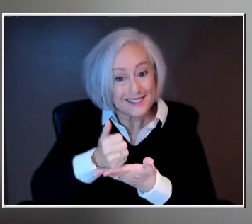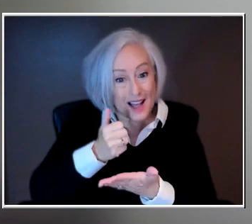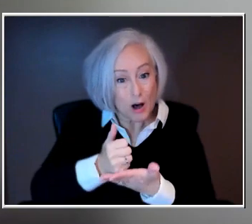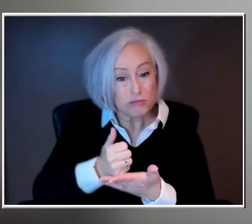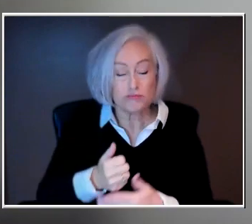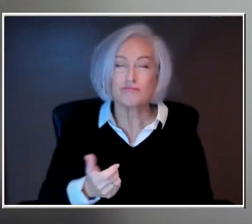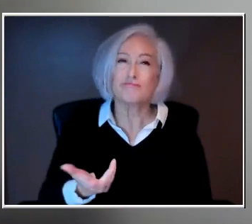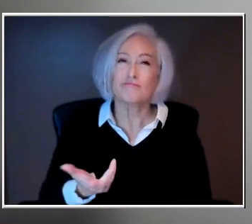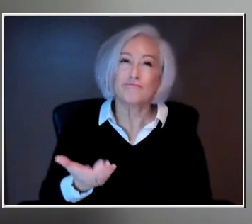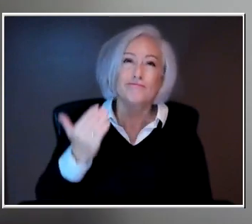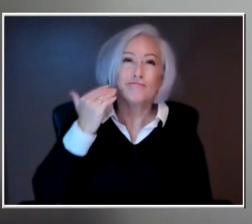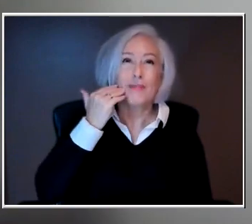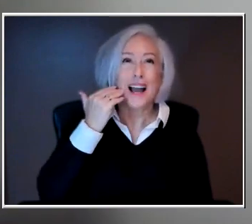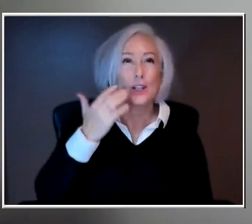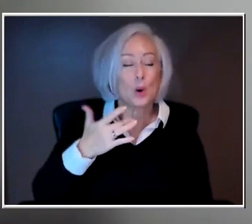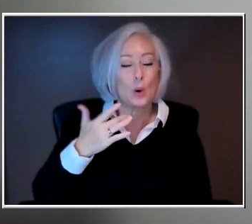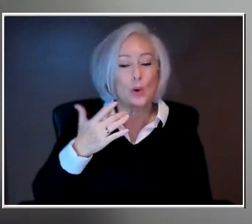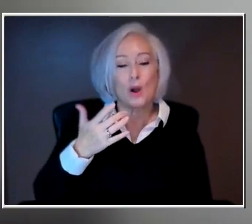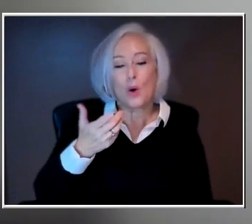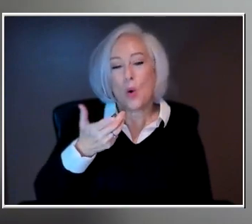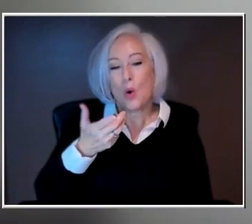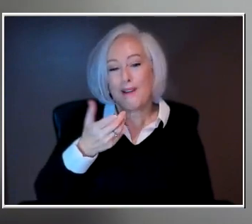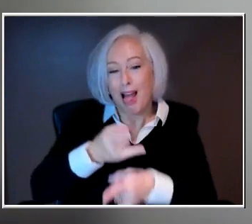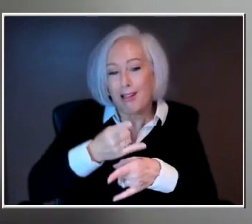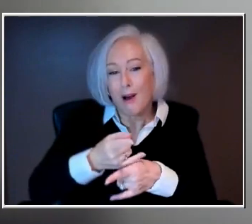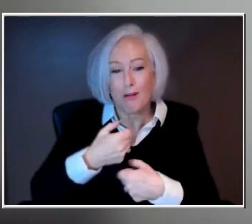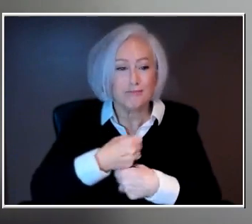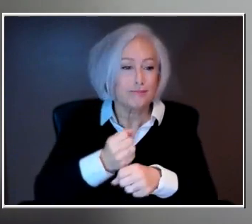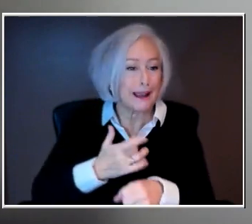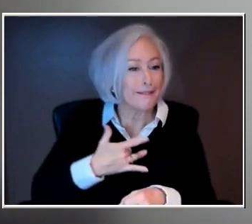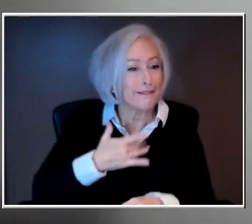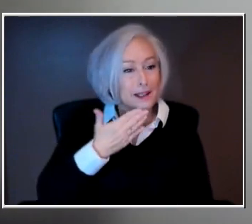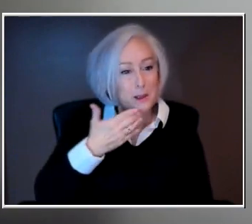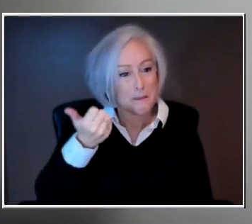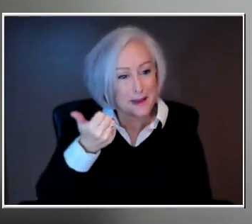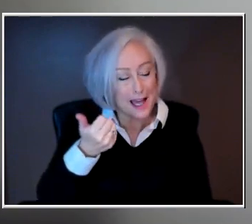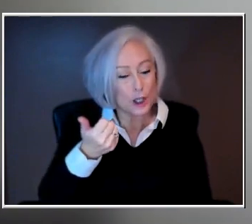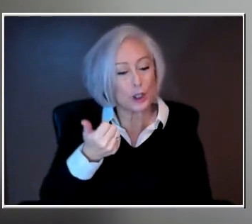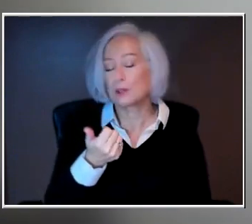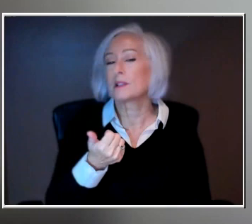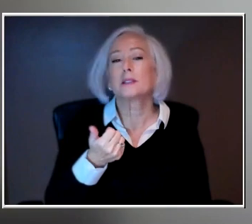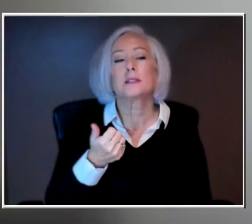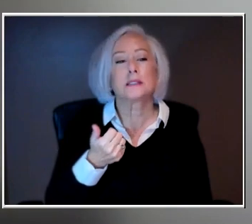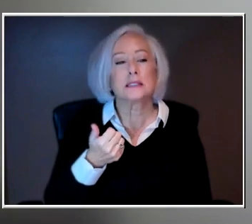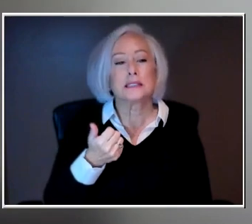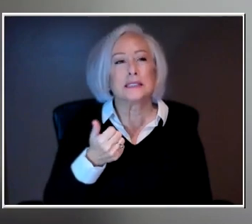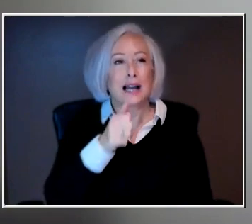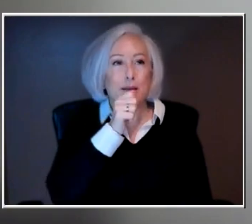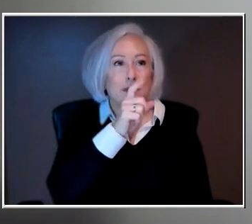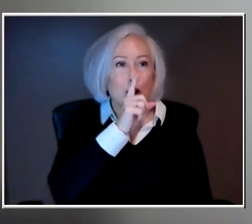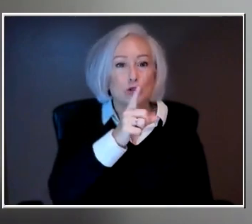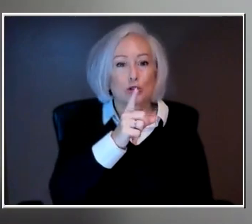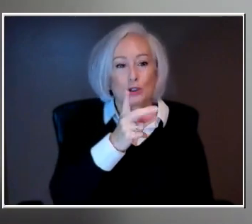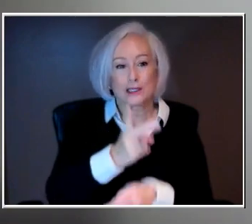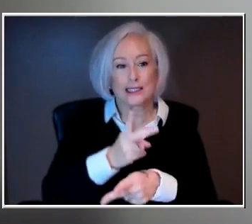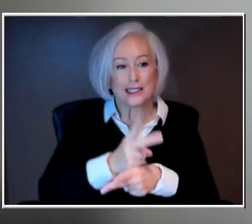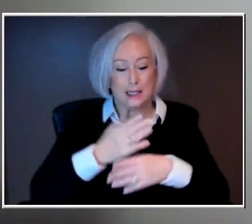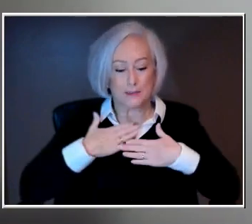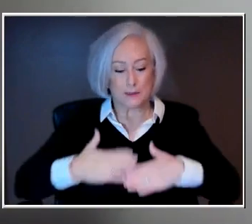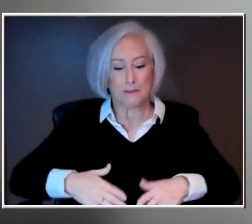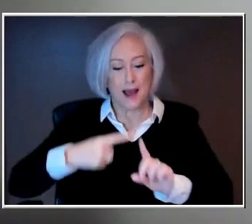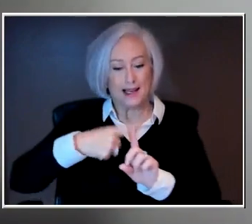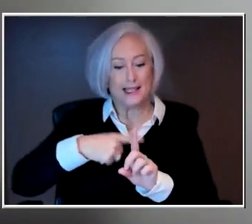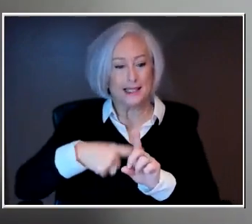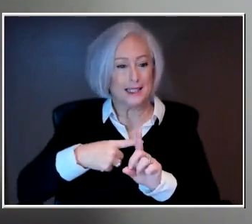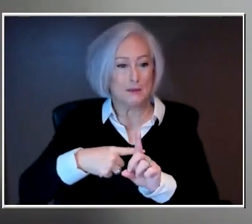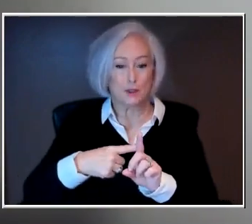that. I don't know if it helps maintain your body temperature as much, but I'm telling you what, when you're out in